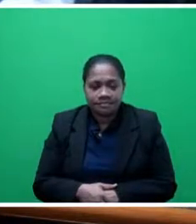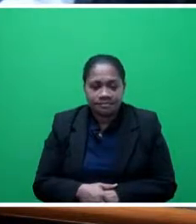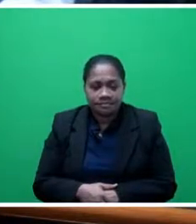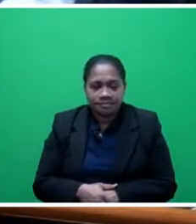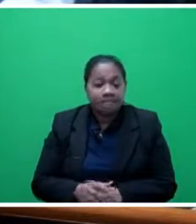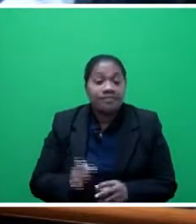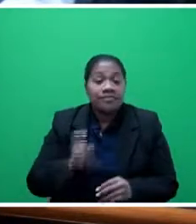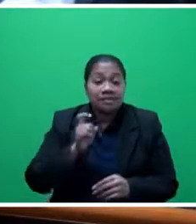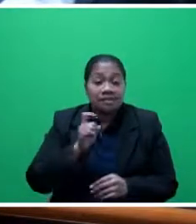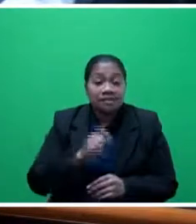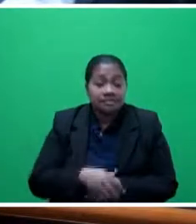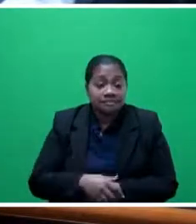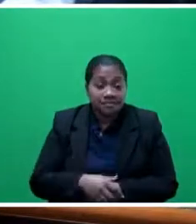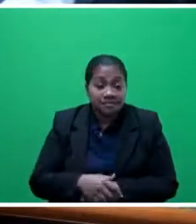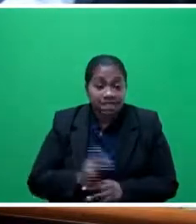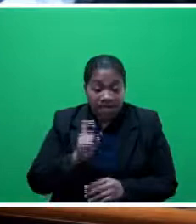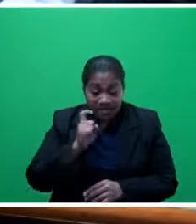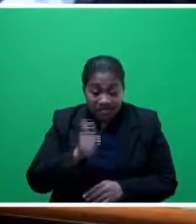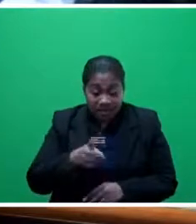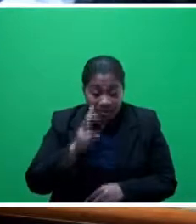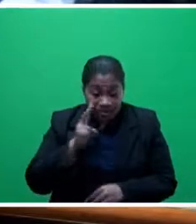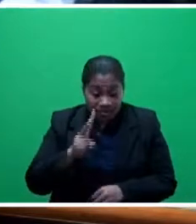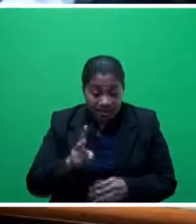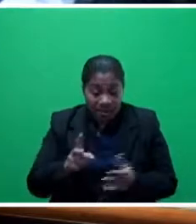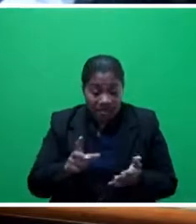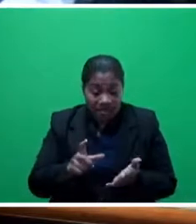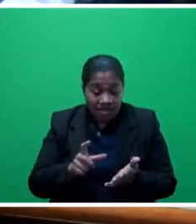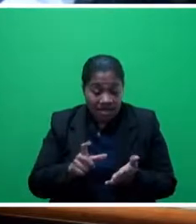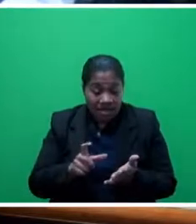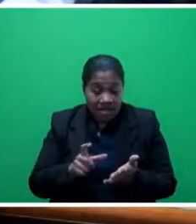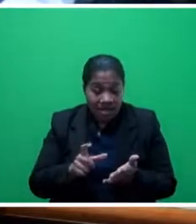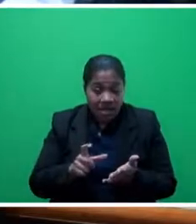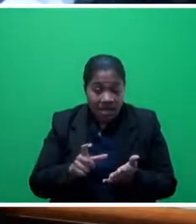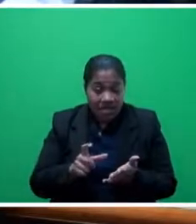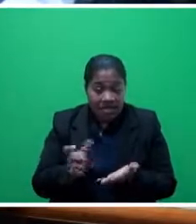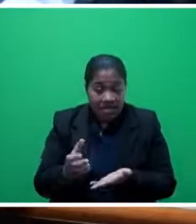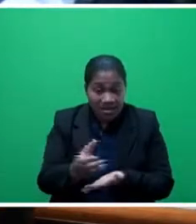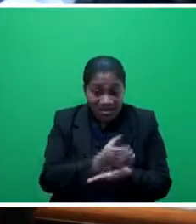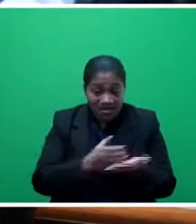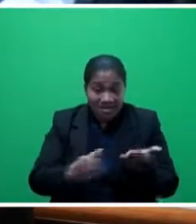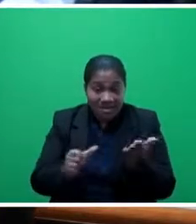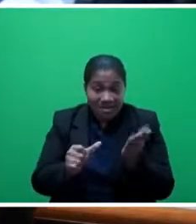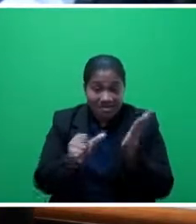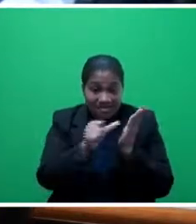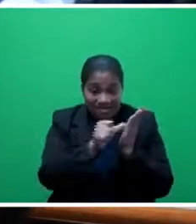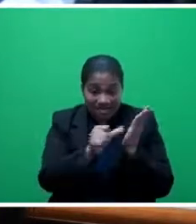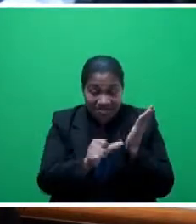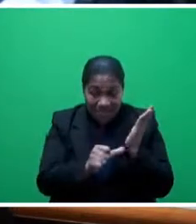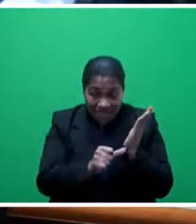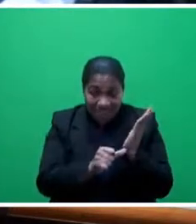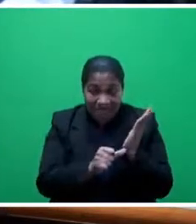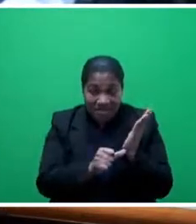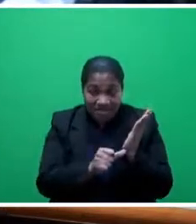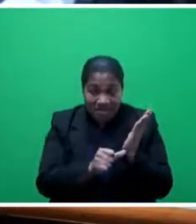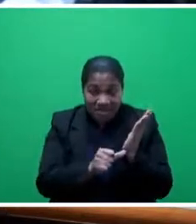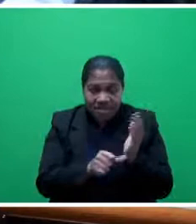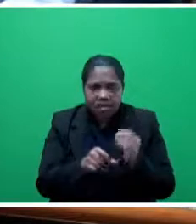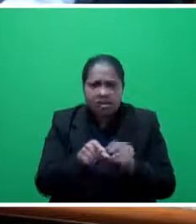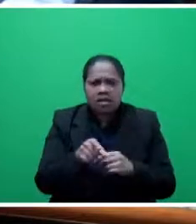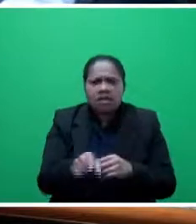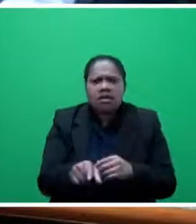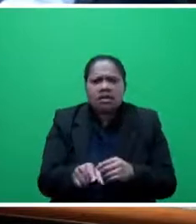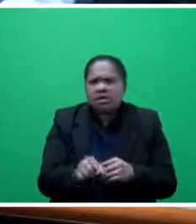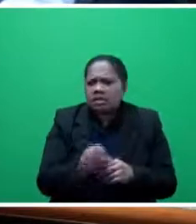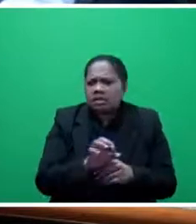Tariff Act, Budget Amendment Bill. Of course, Mr. Speaker, without looking at all the